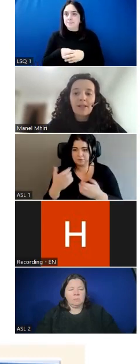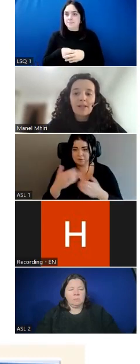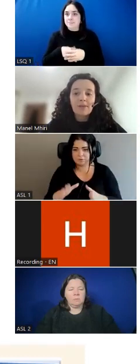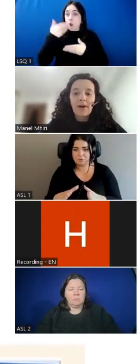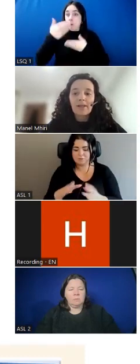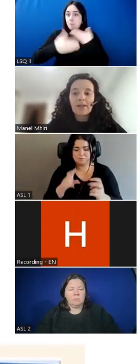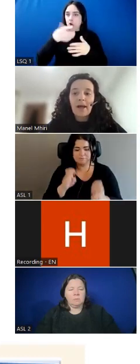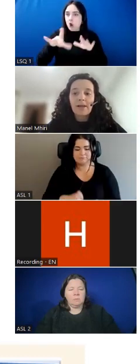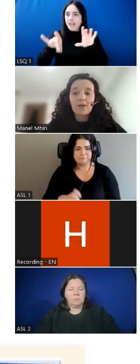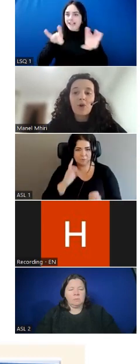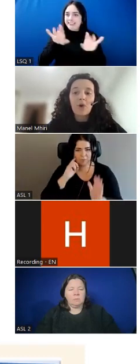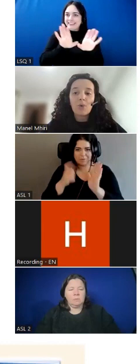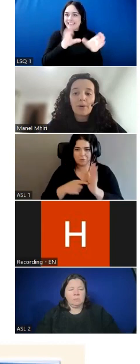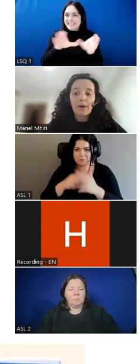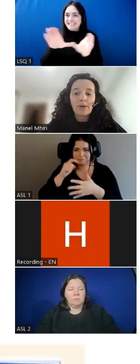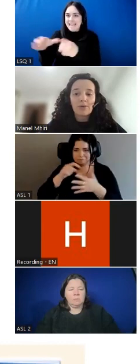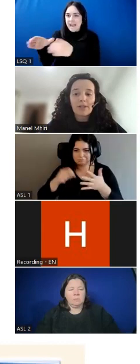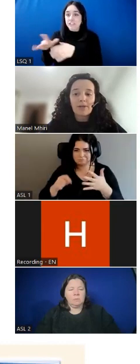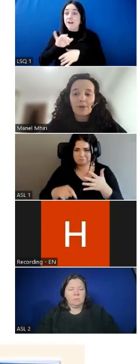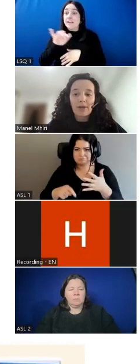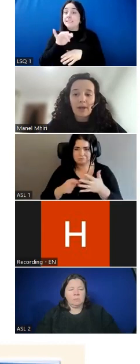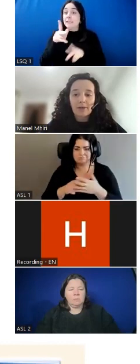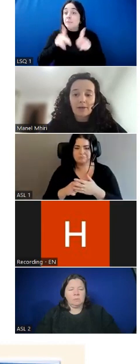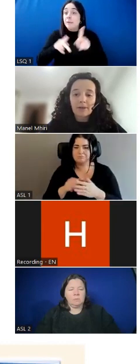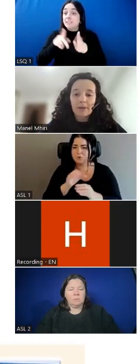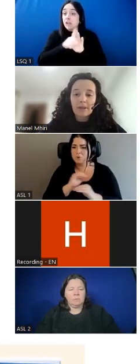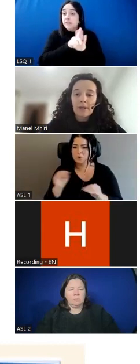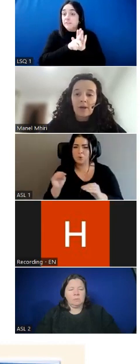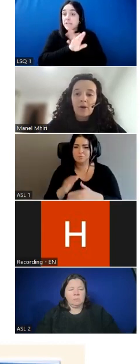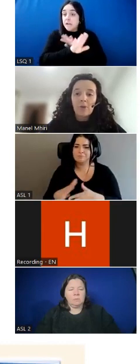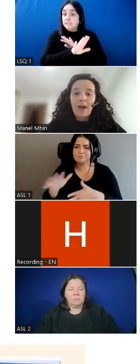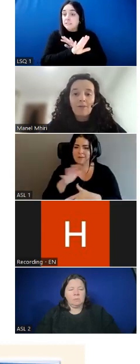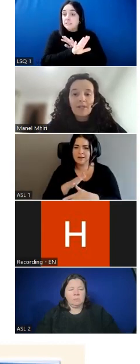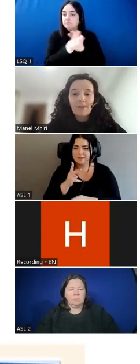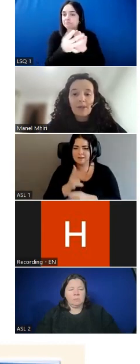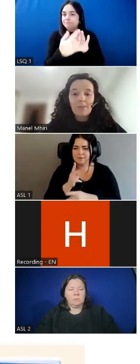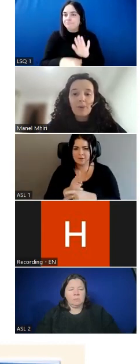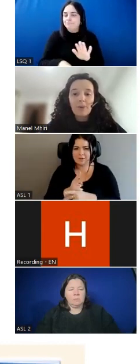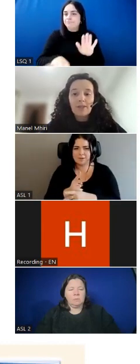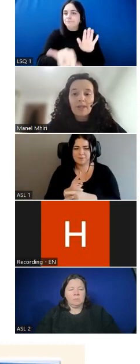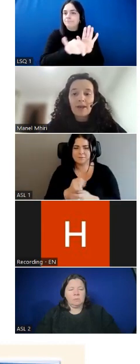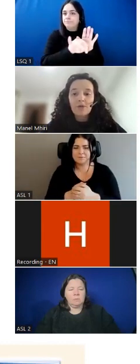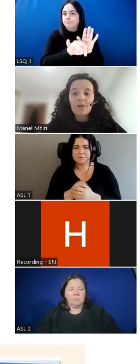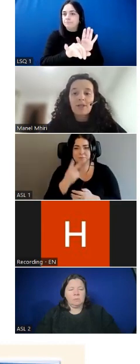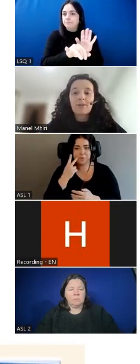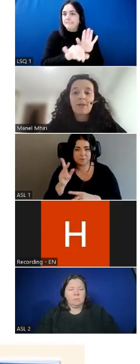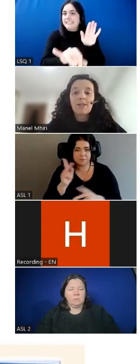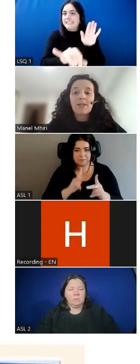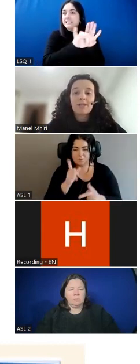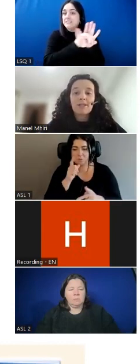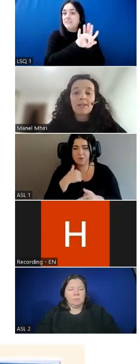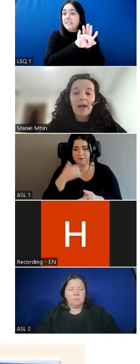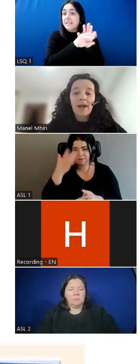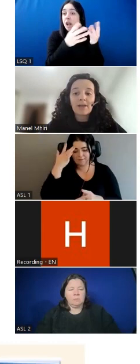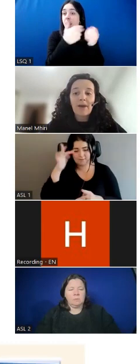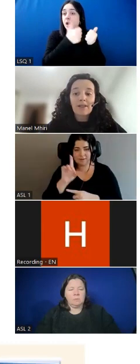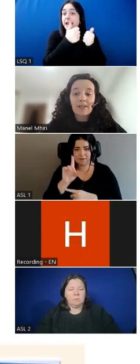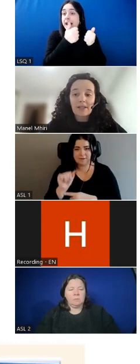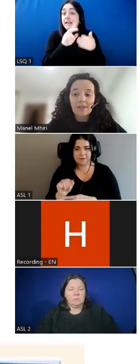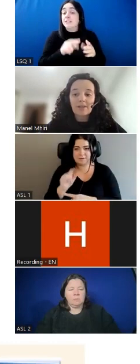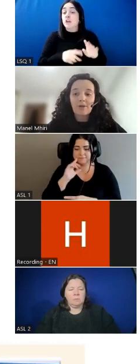been identified as low priority for care. We have seen people with intellectual disabilities